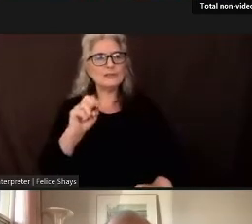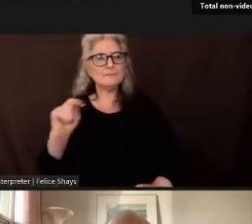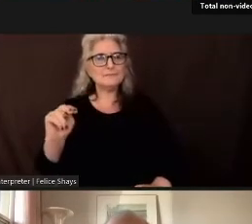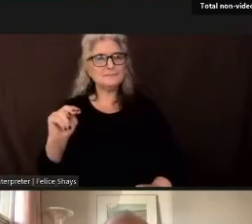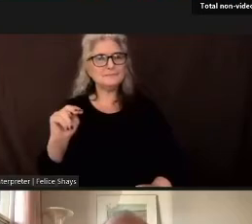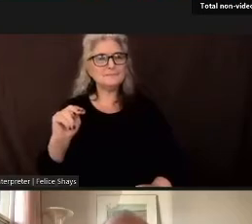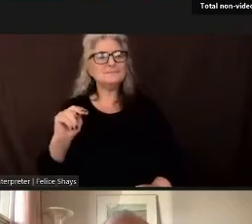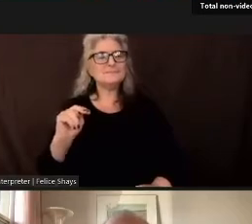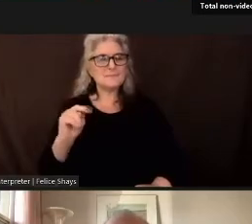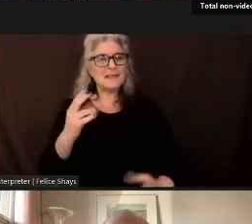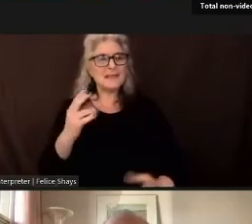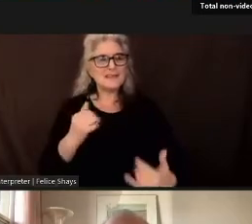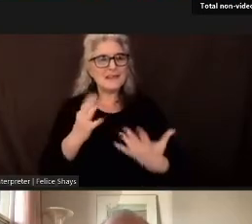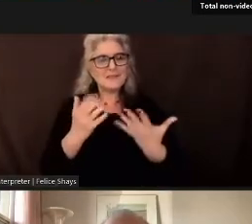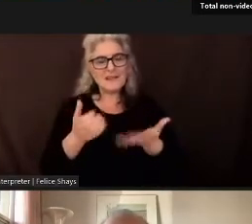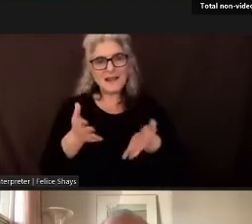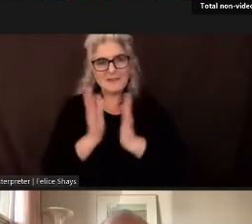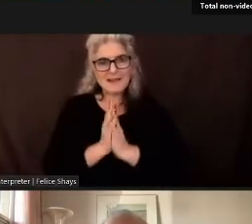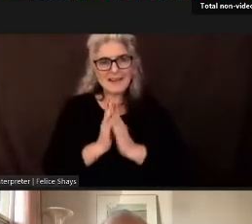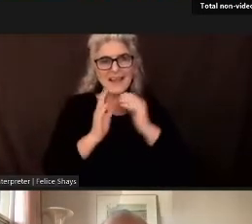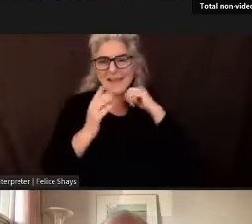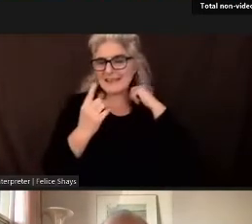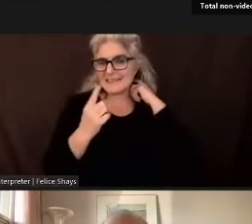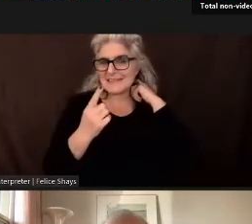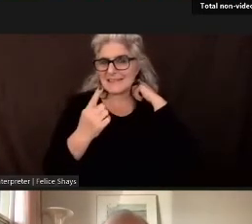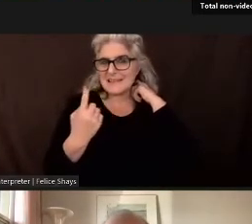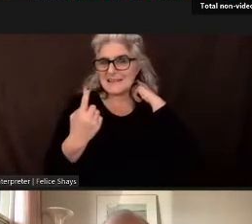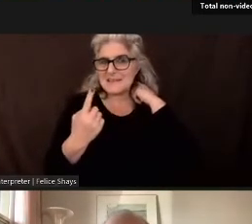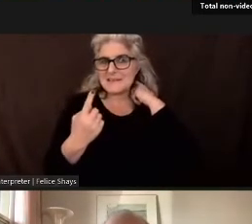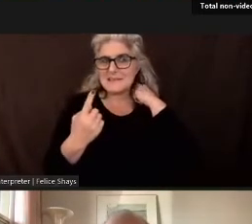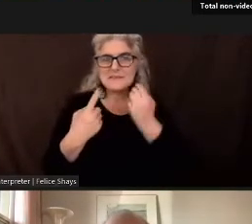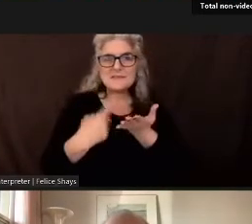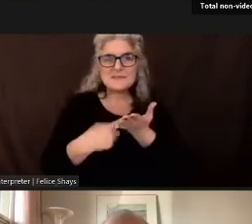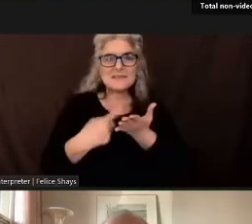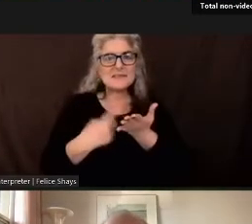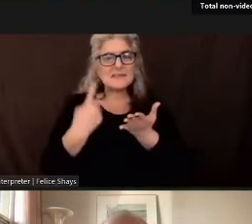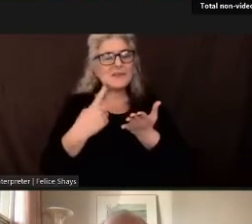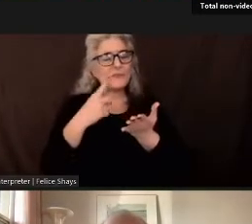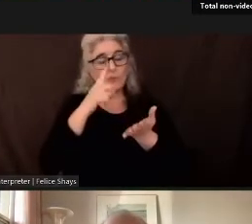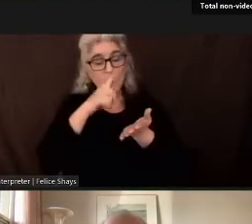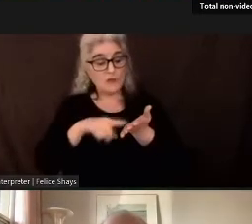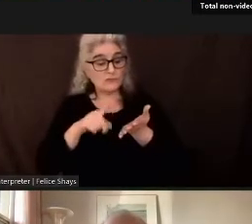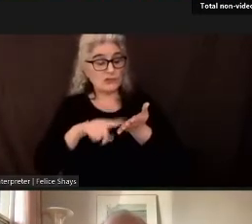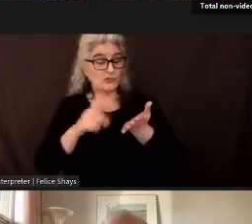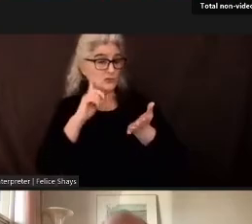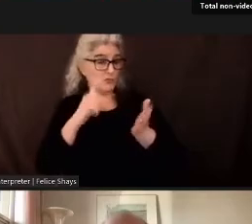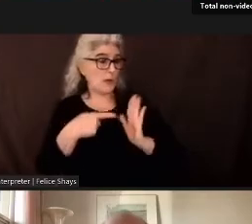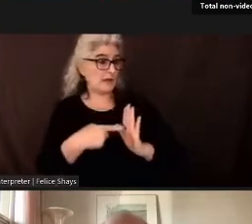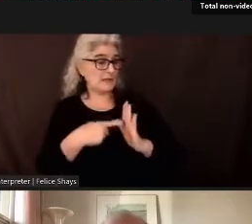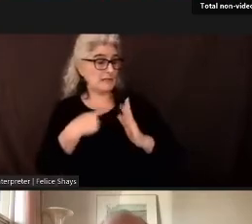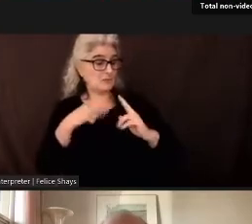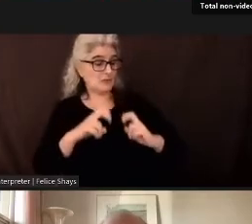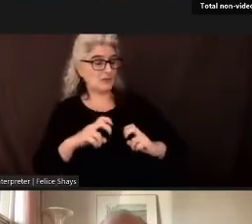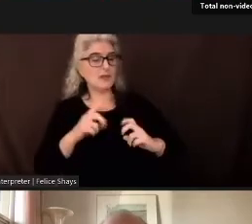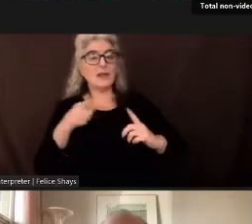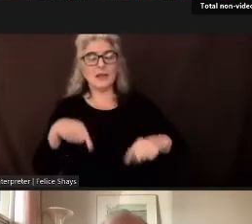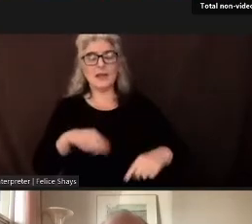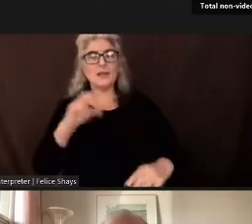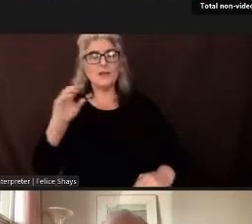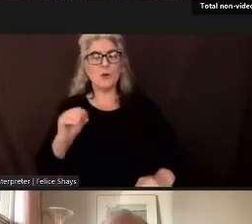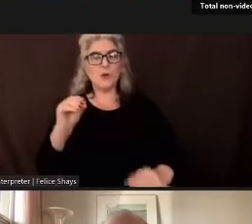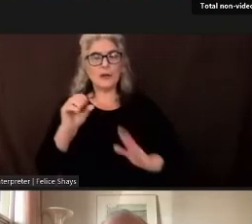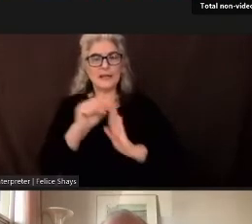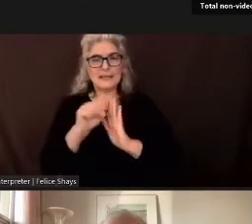just discussing one of the examples that we do research on at Oregon State, and that's